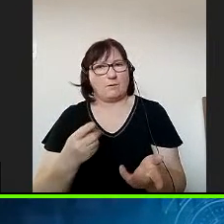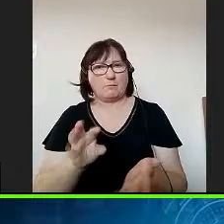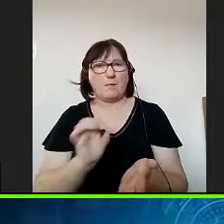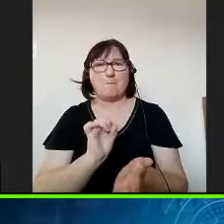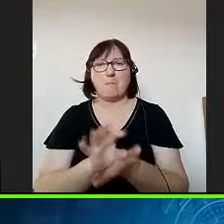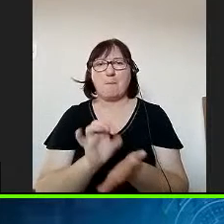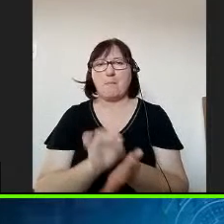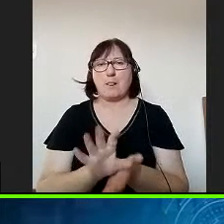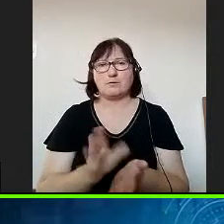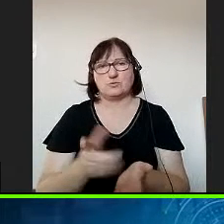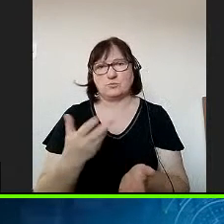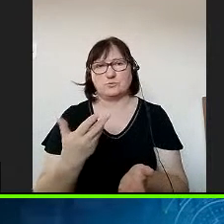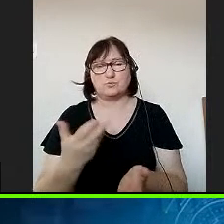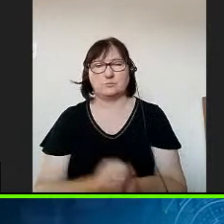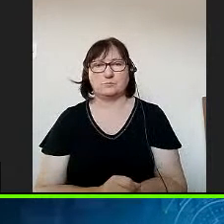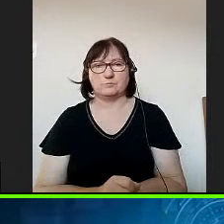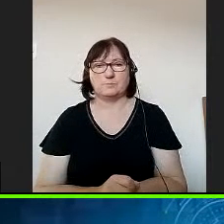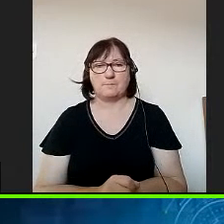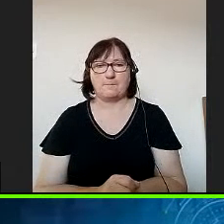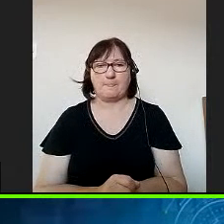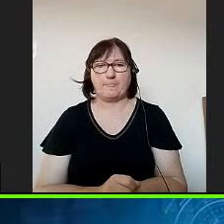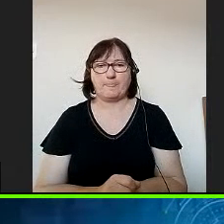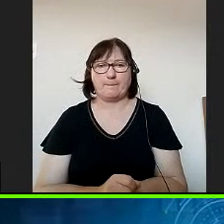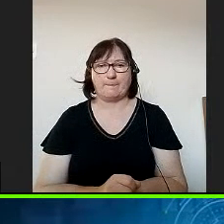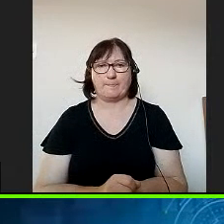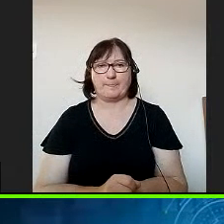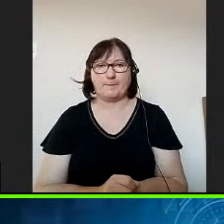indicating. Selewani, back to you.